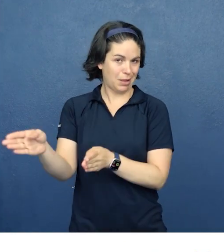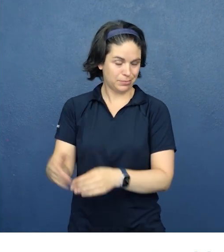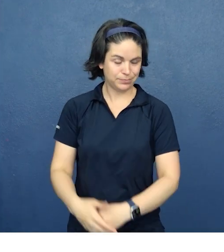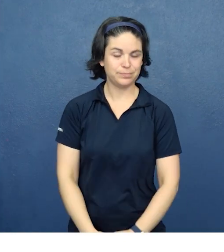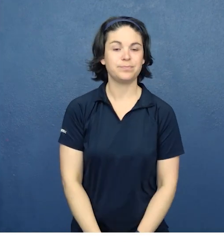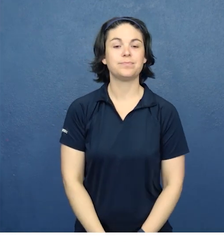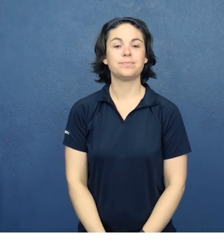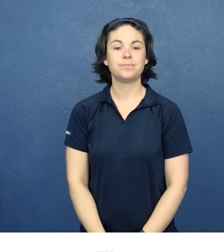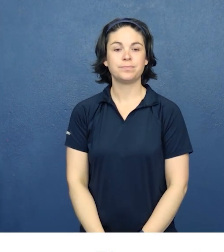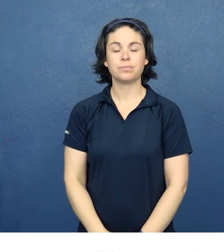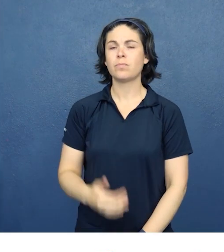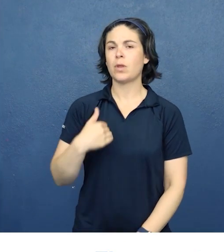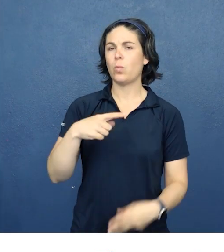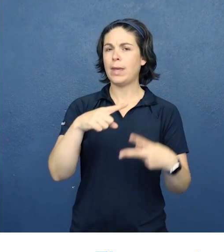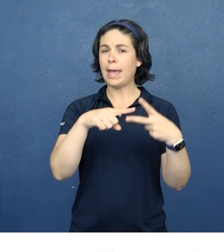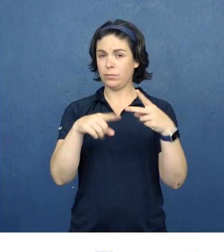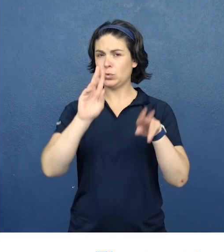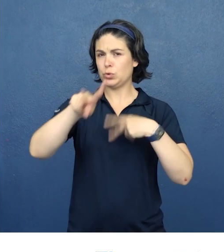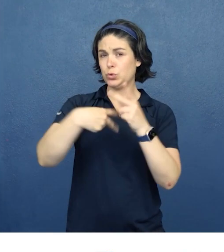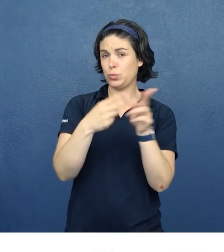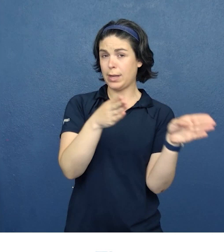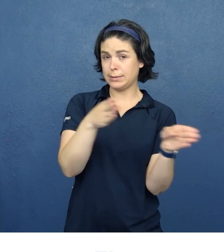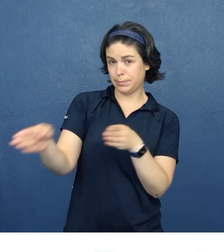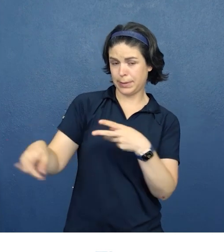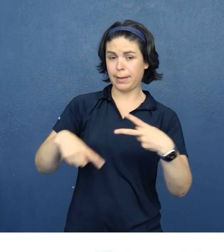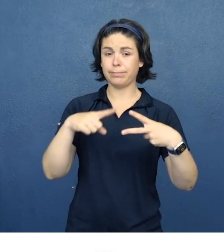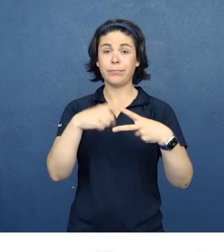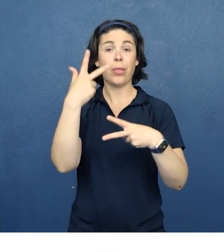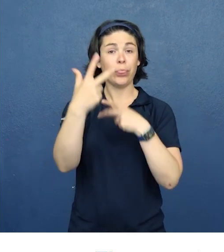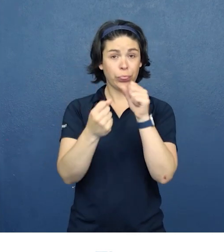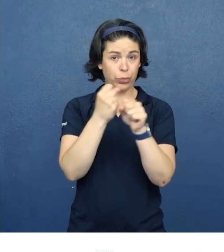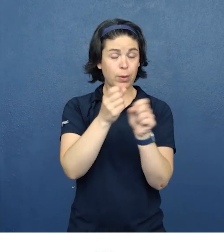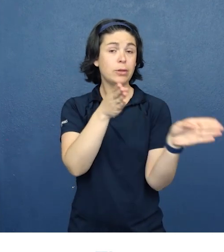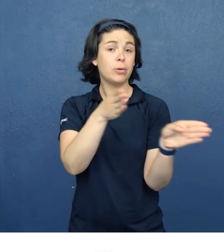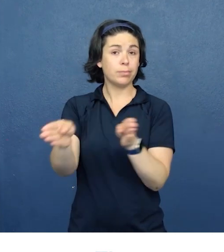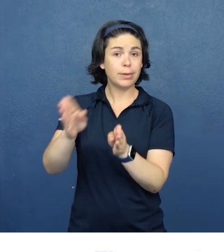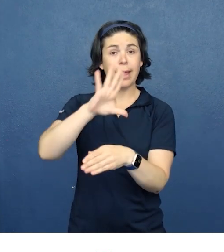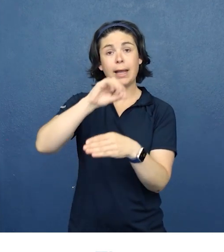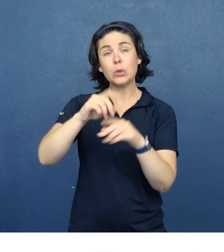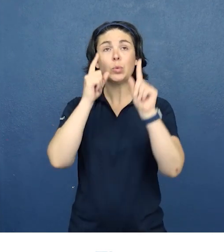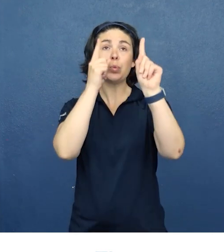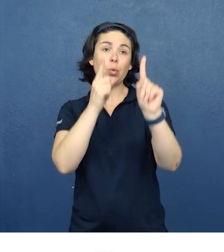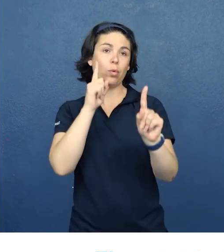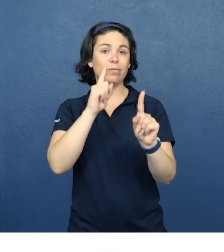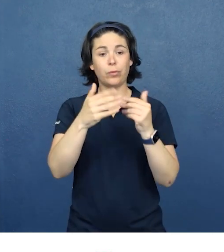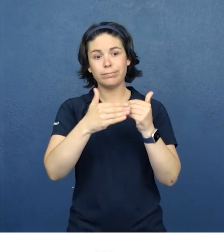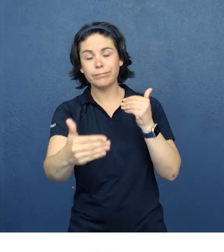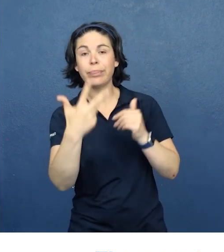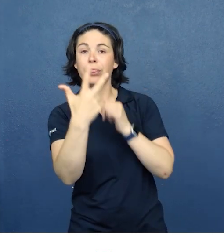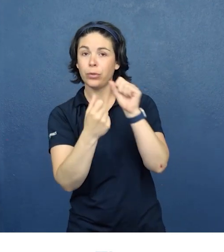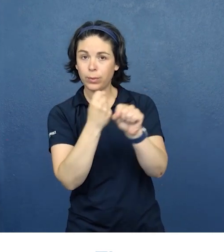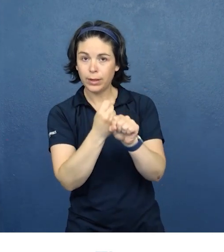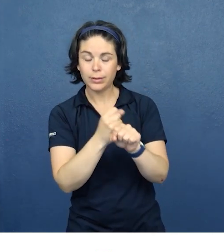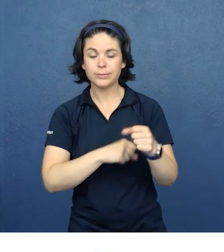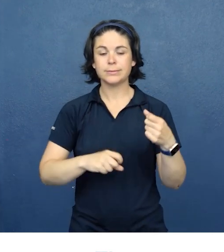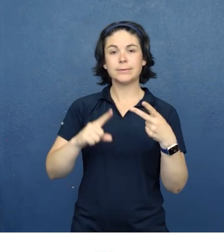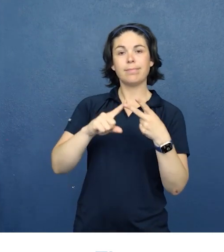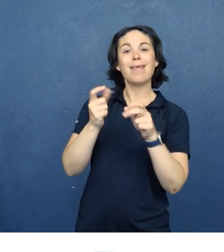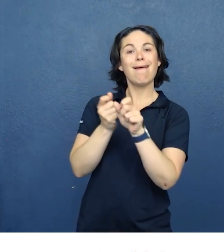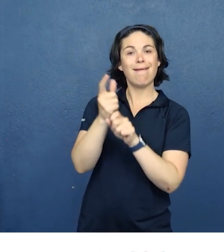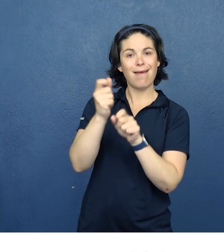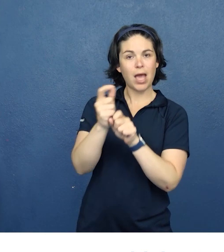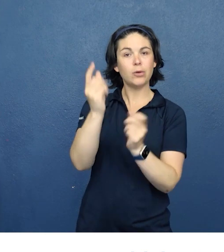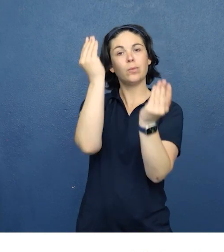plan. There are two kinds of MHSA plans: a 3-year plan, which includes goals over a 3-year period, and an